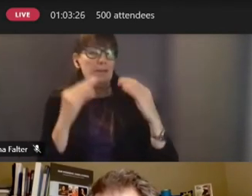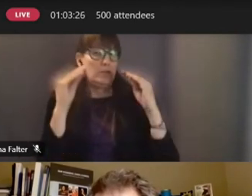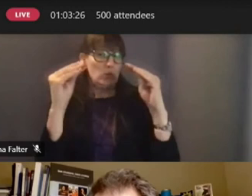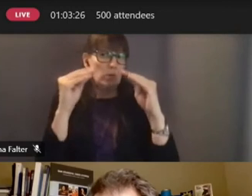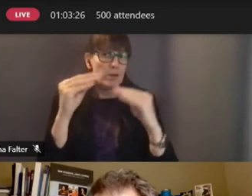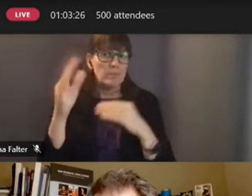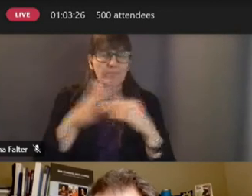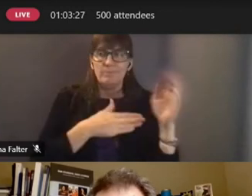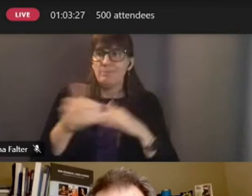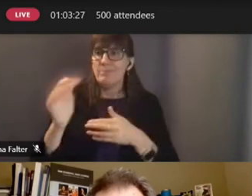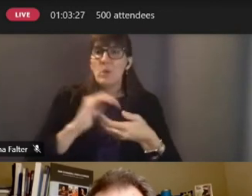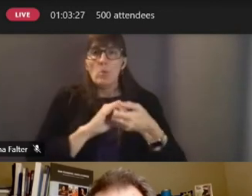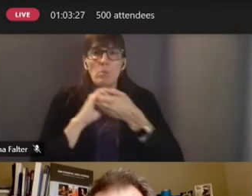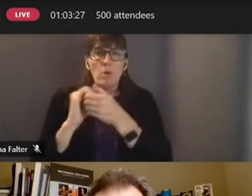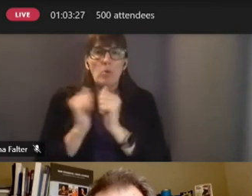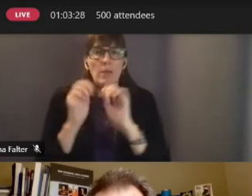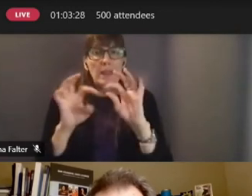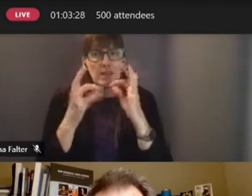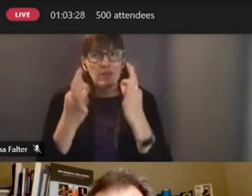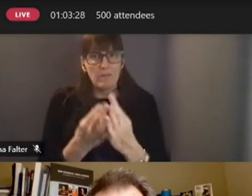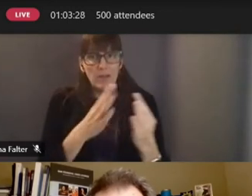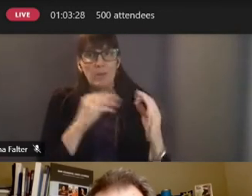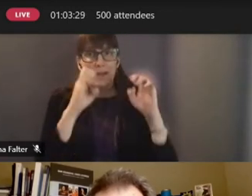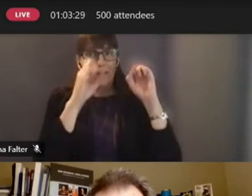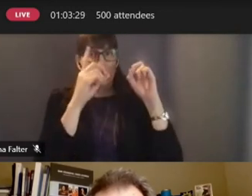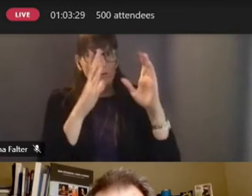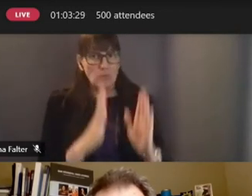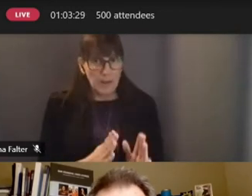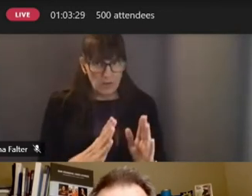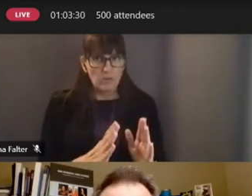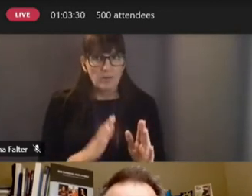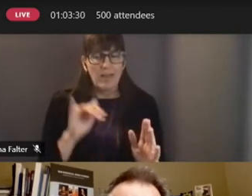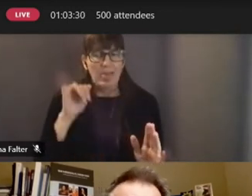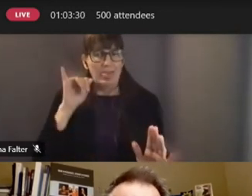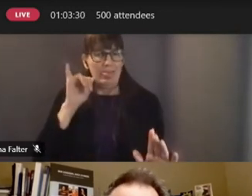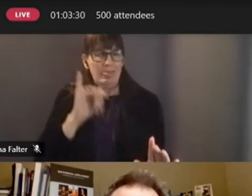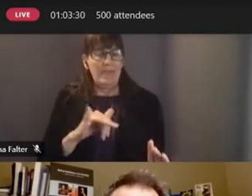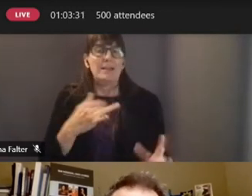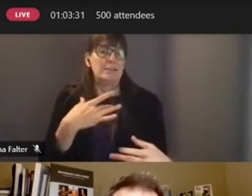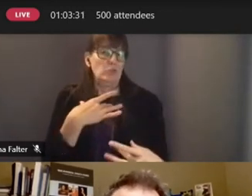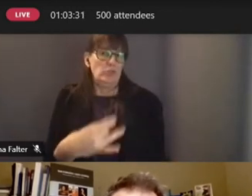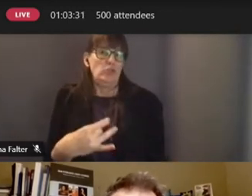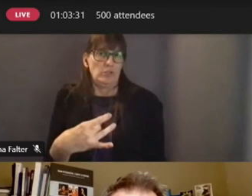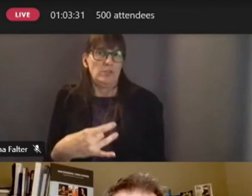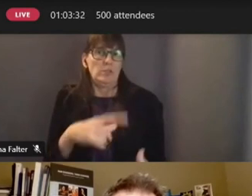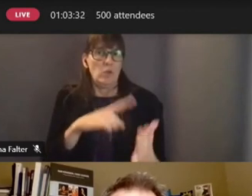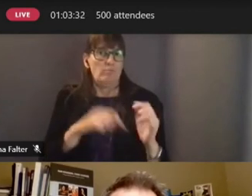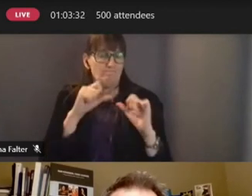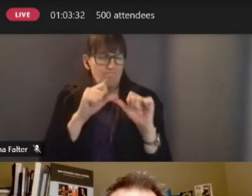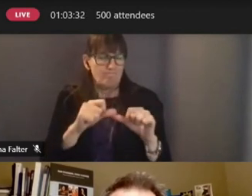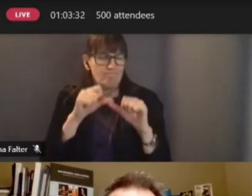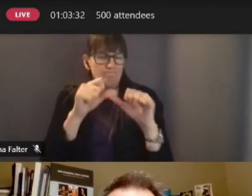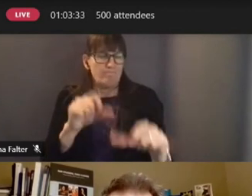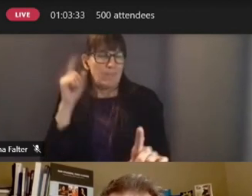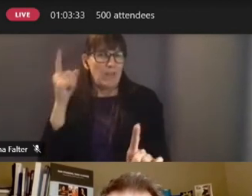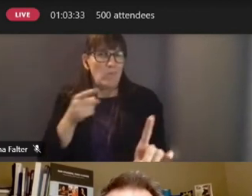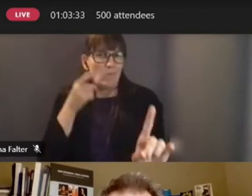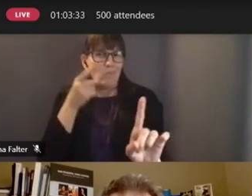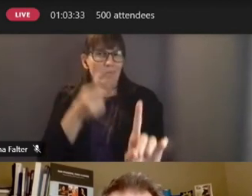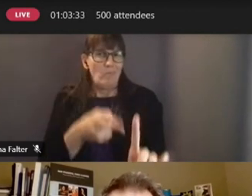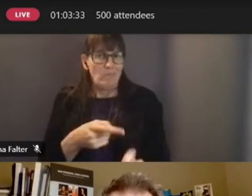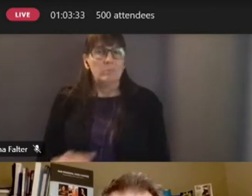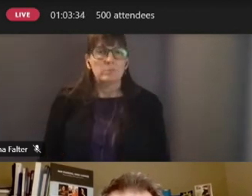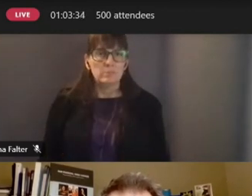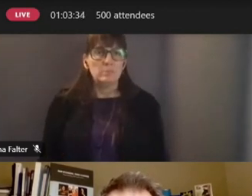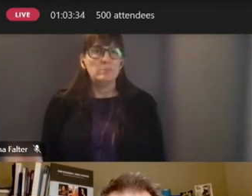with families and educators, that's what we're interested in. And that's what we're going to keep working toward. Okay,